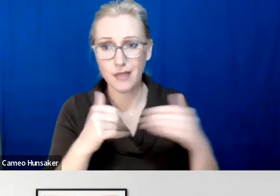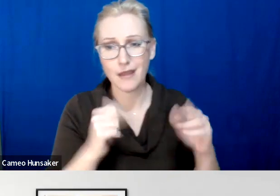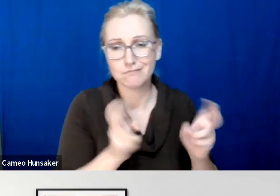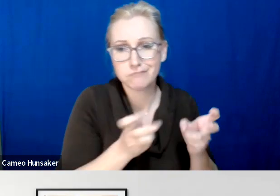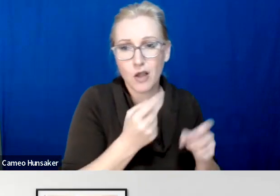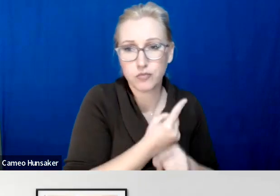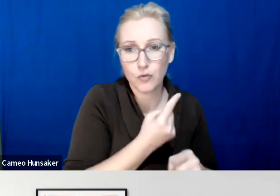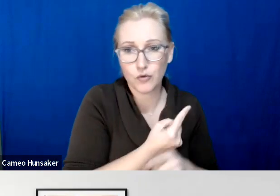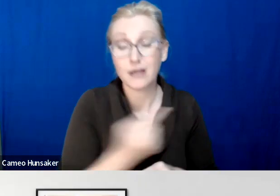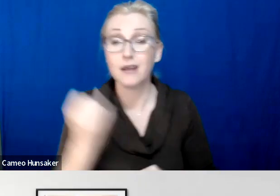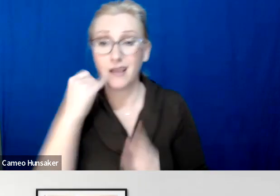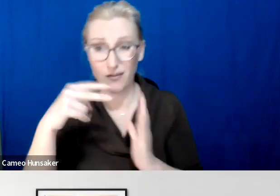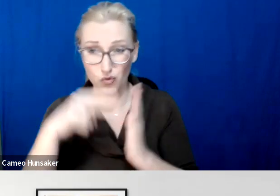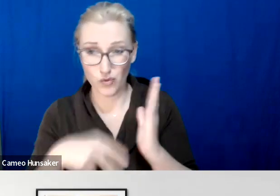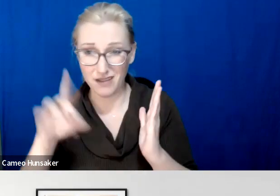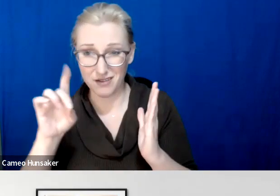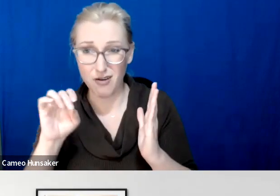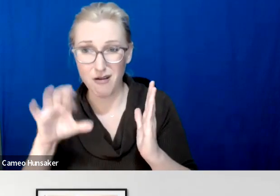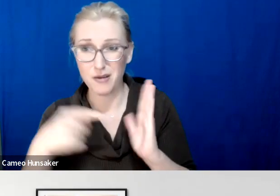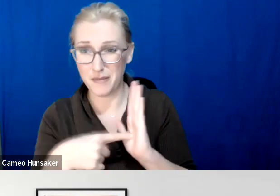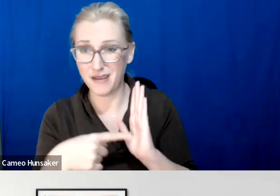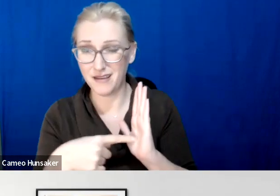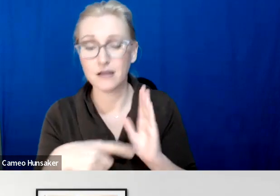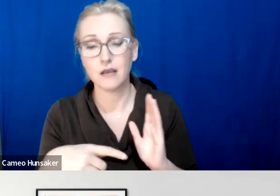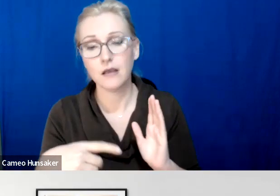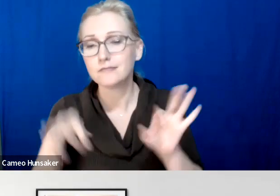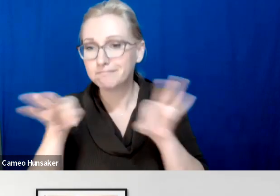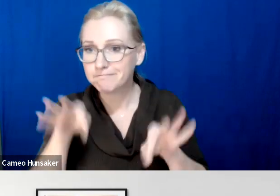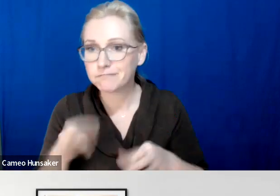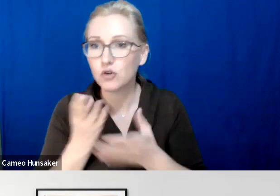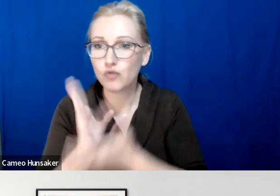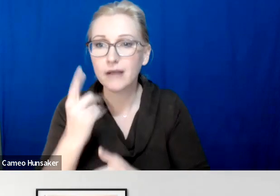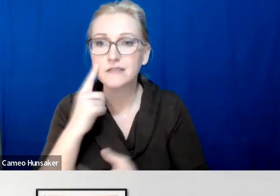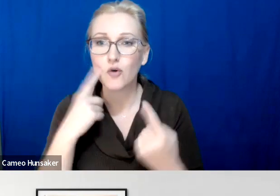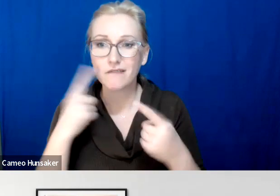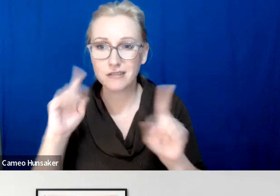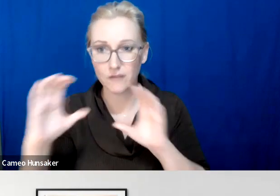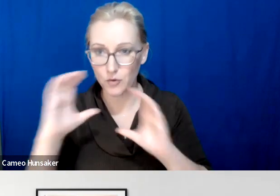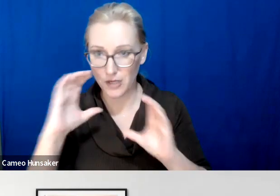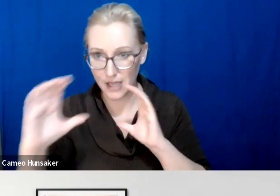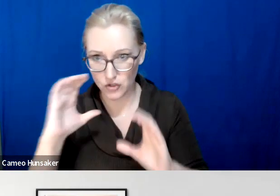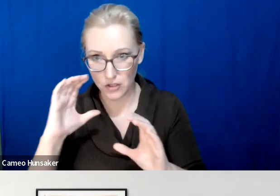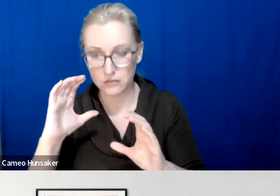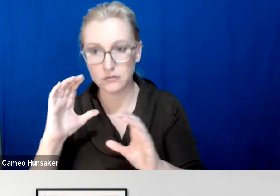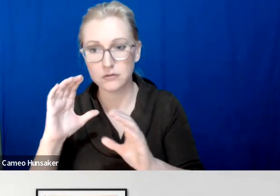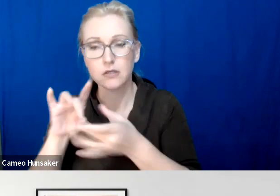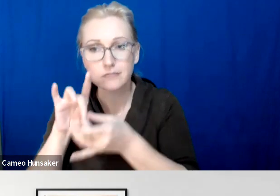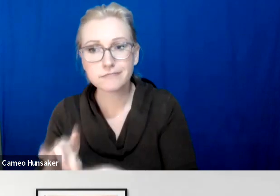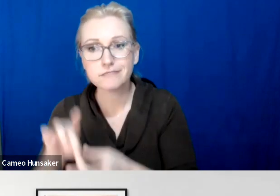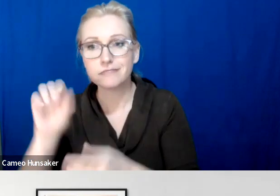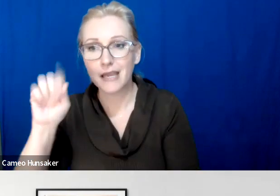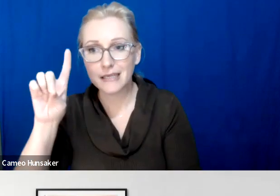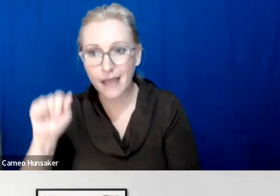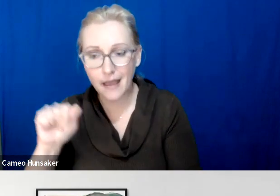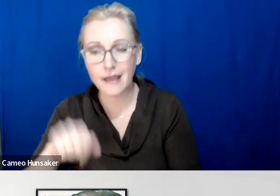that document, it really talks more about the rights that you have to effective communication under these other laws. And effective